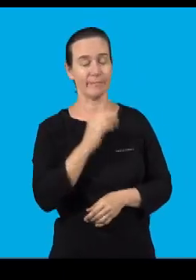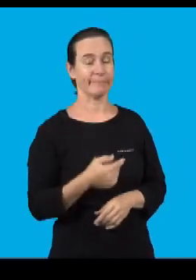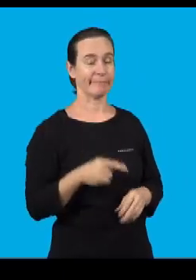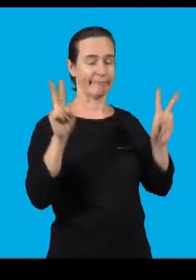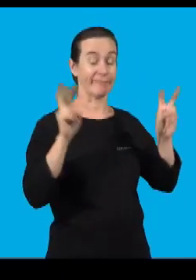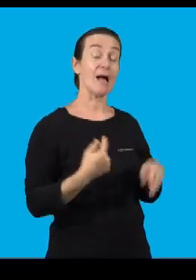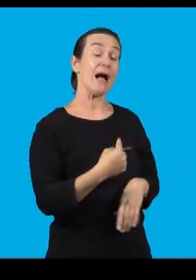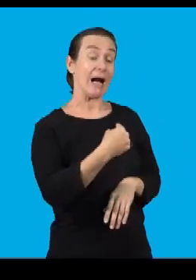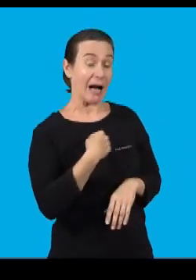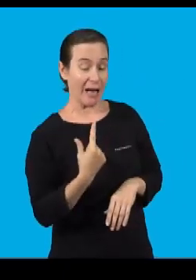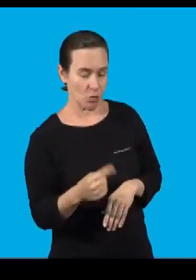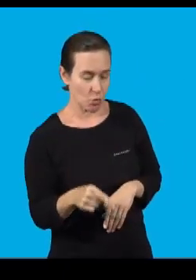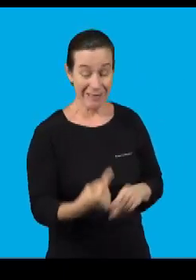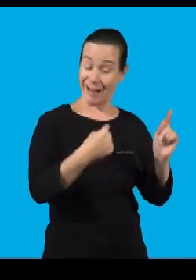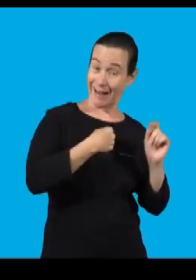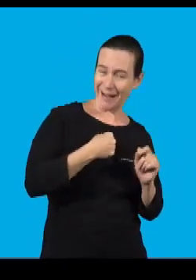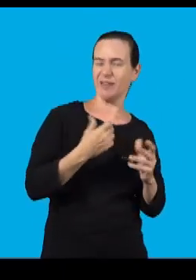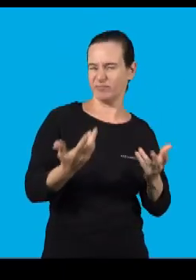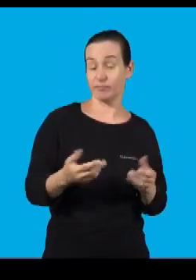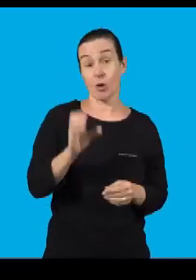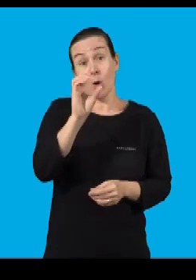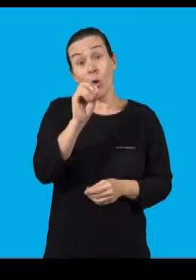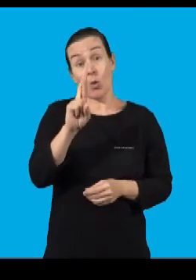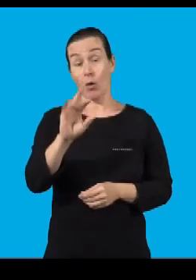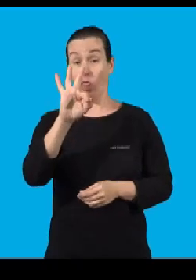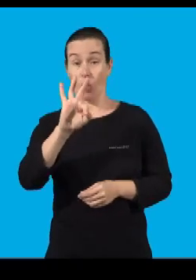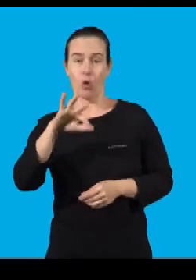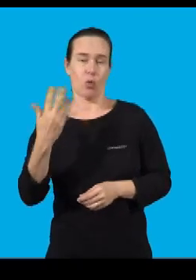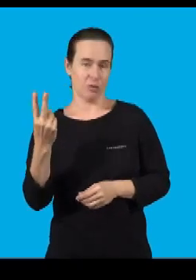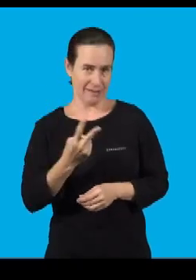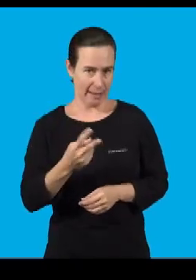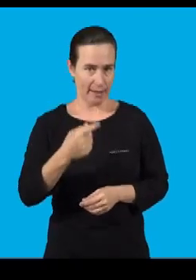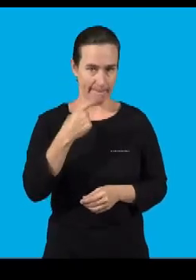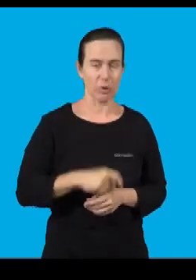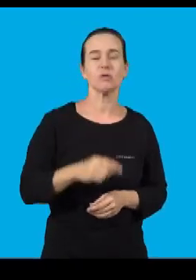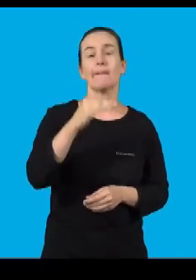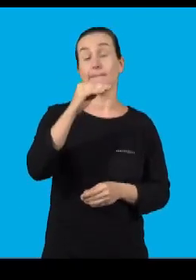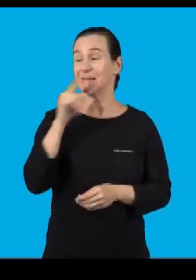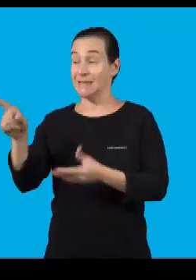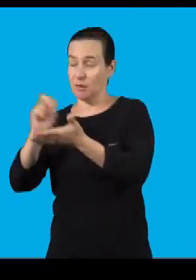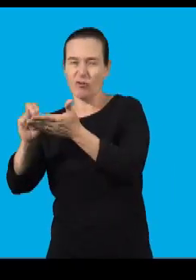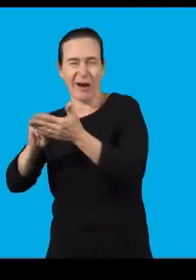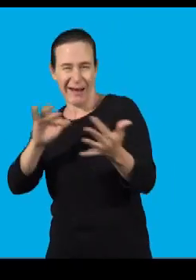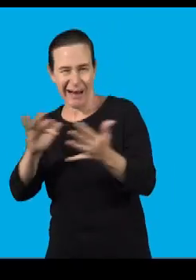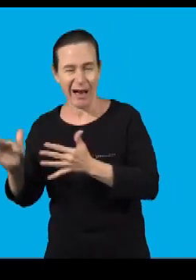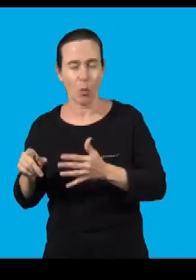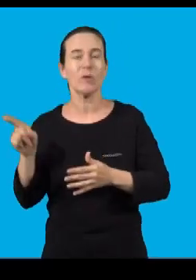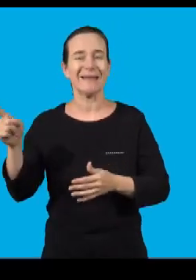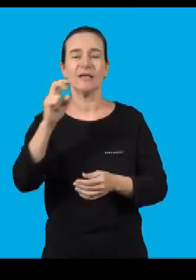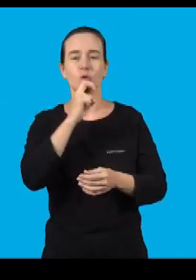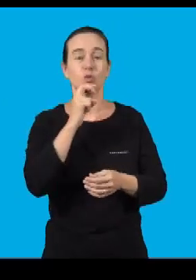the novelist says, I, or we can have a third or second person narration where the